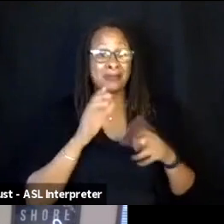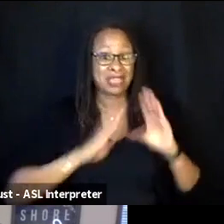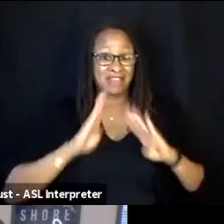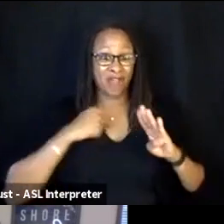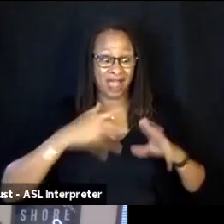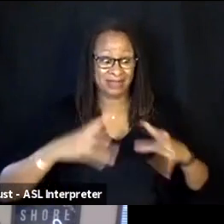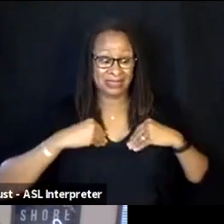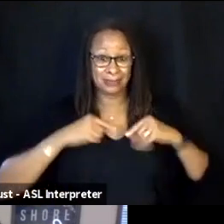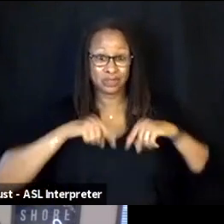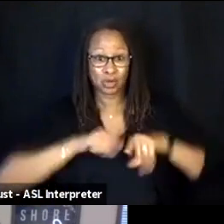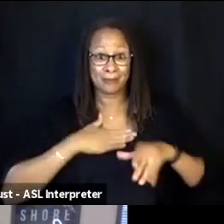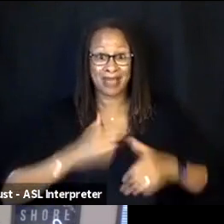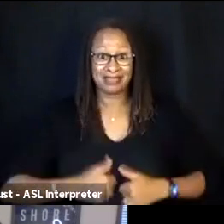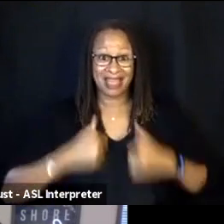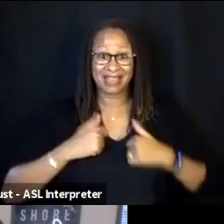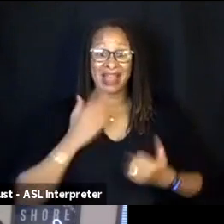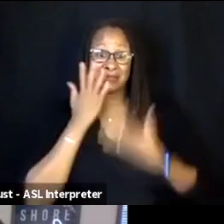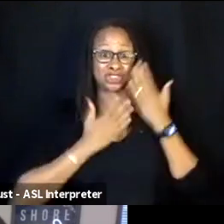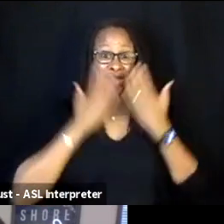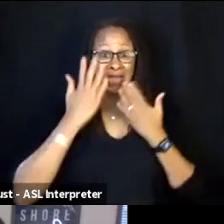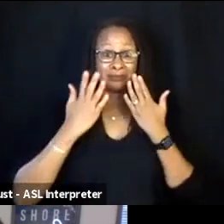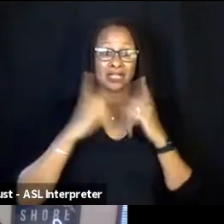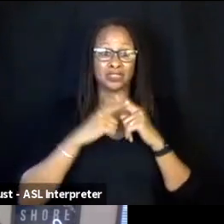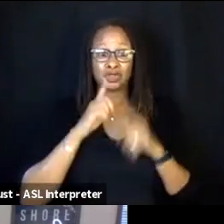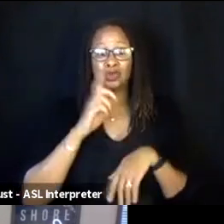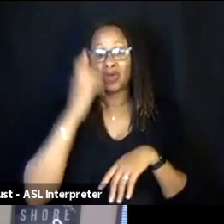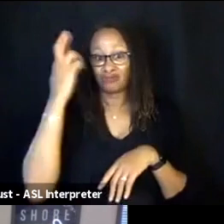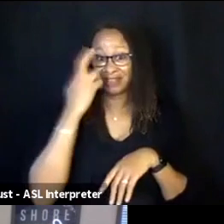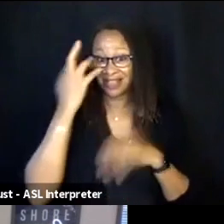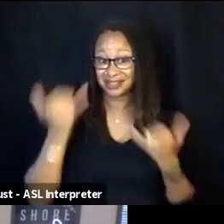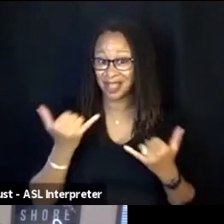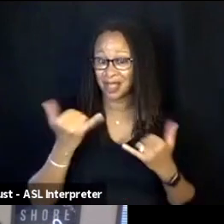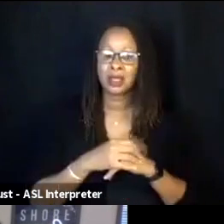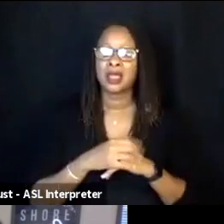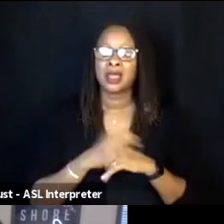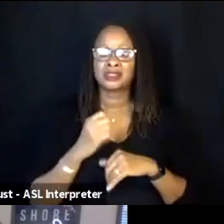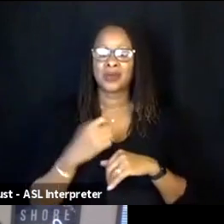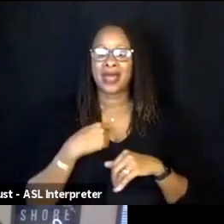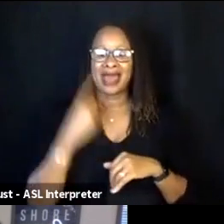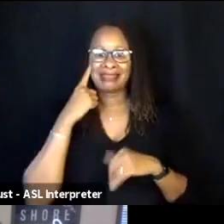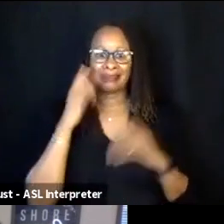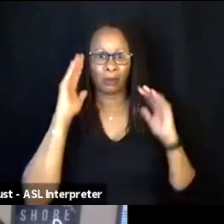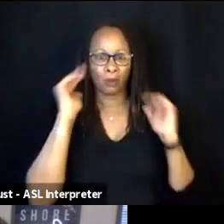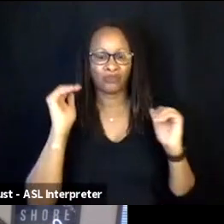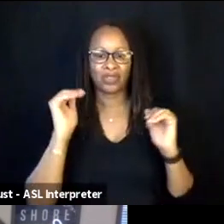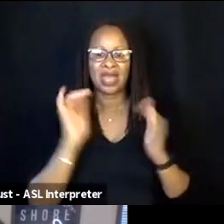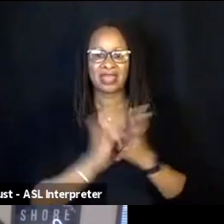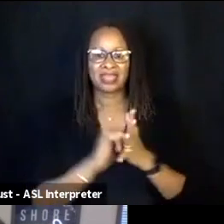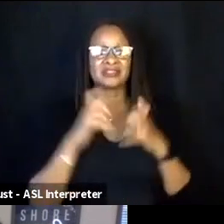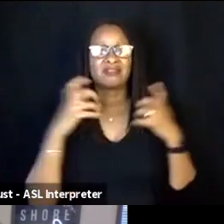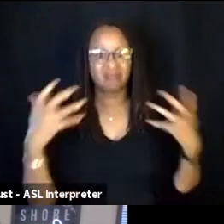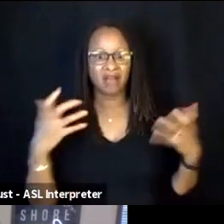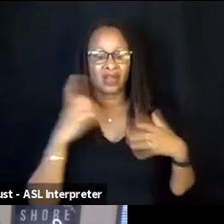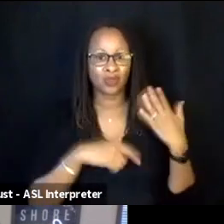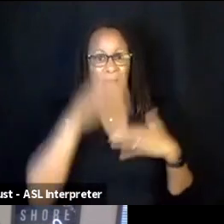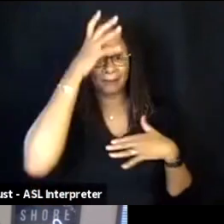in during my life, and that I'm ashamed to be realizing, right? So I think hopefully that's a lot of what men